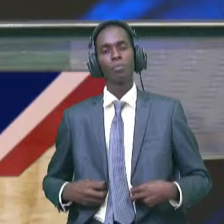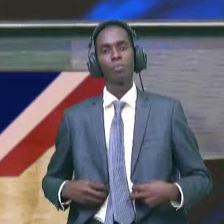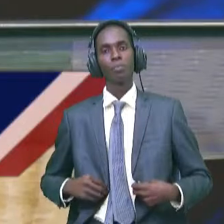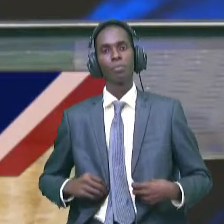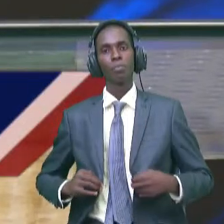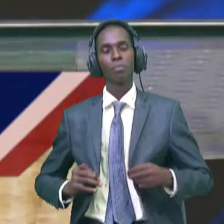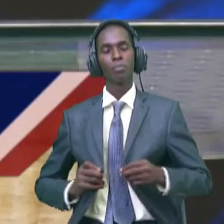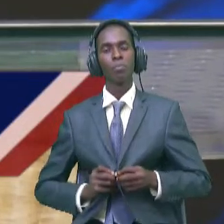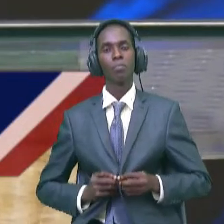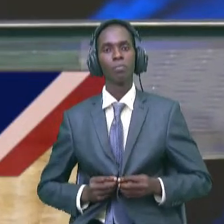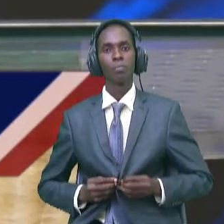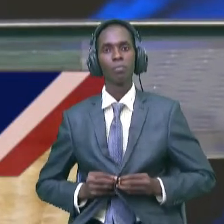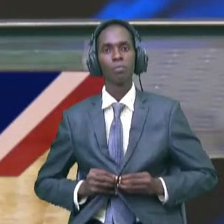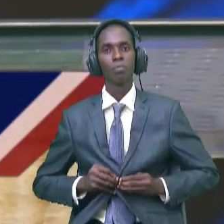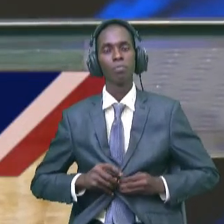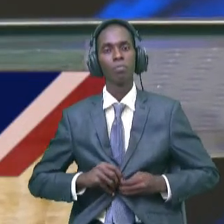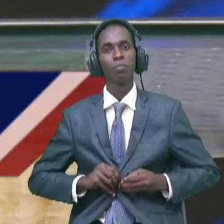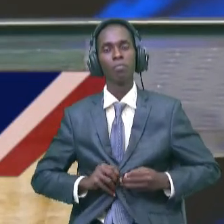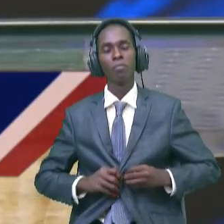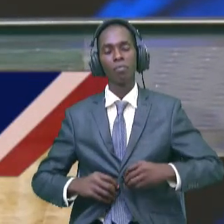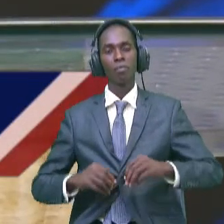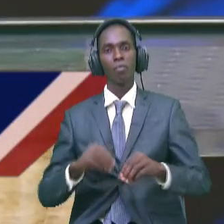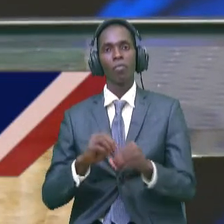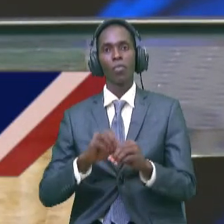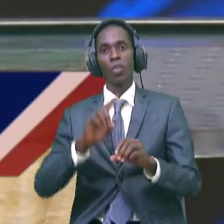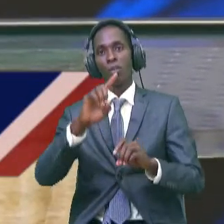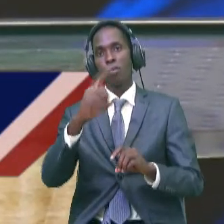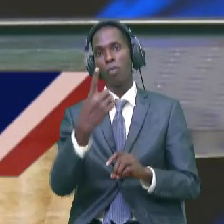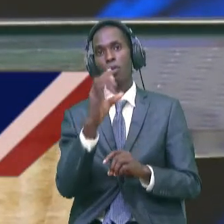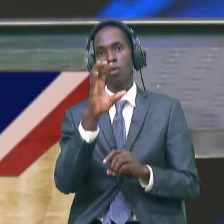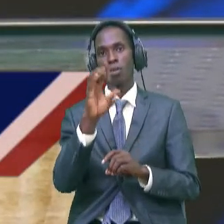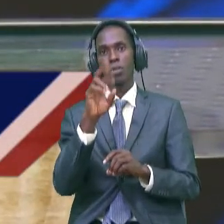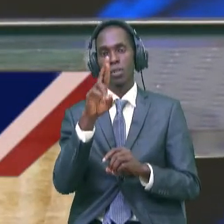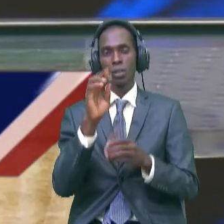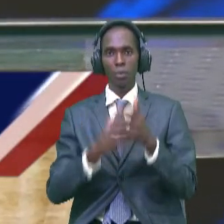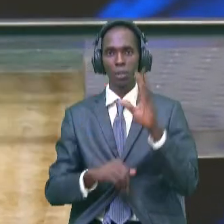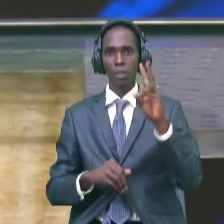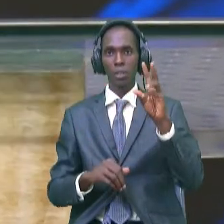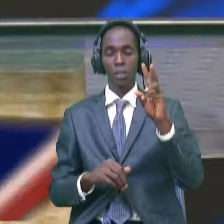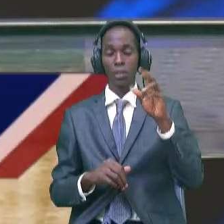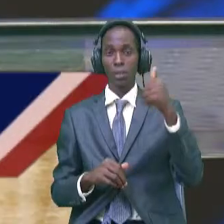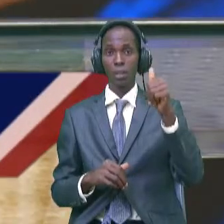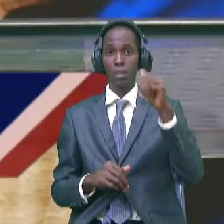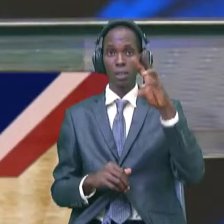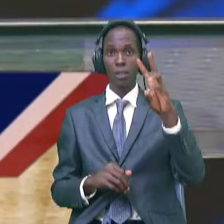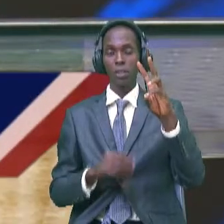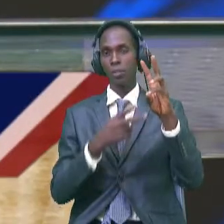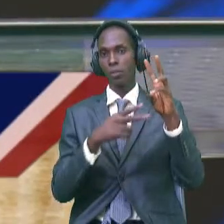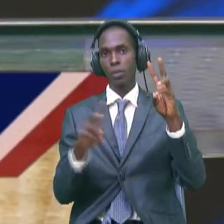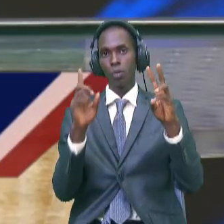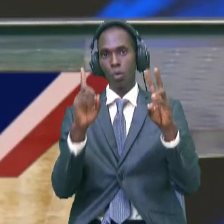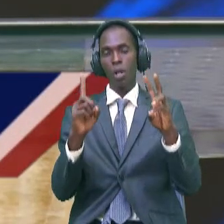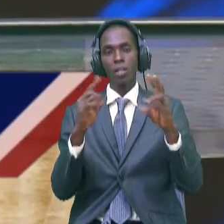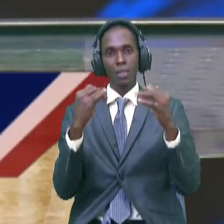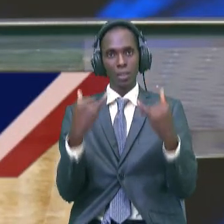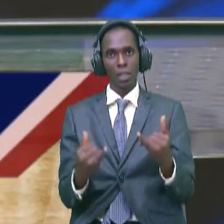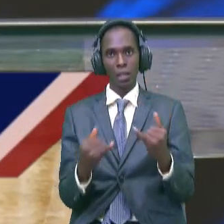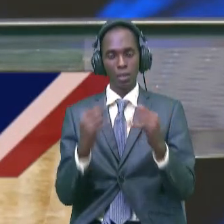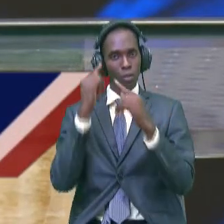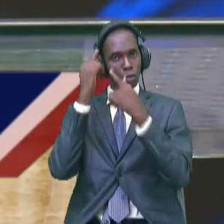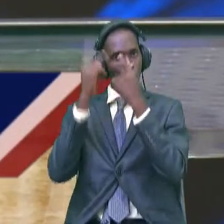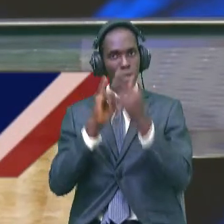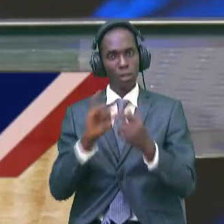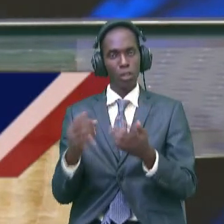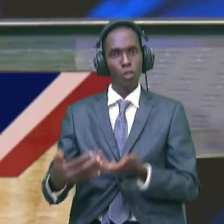Corinthians chapter 16, verse 1. Now, concerning the collection for the saints,